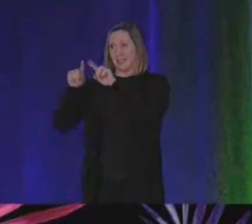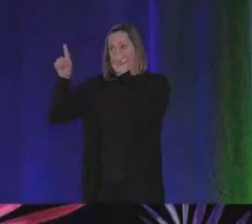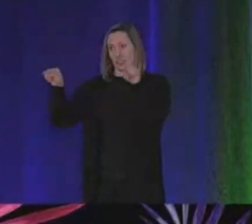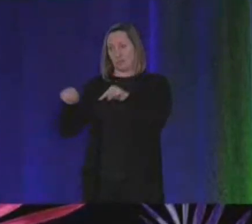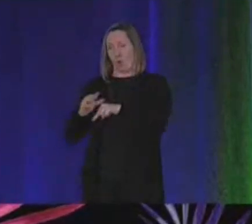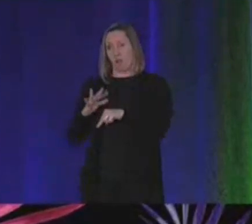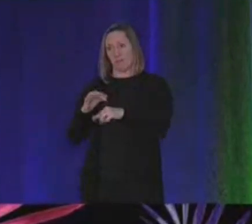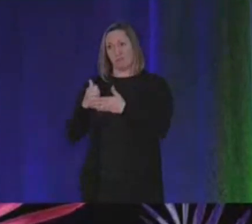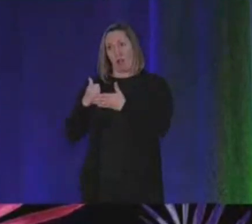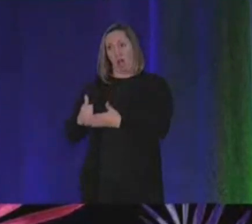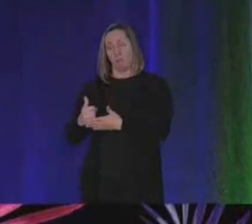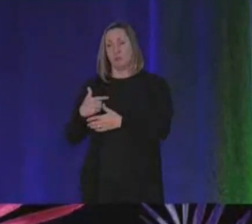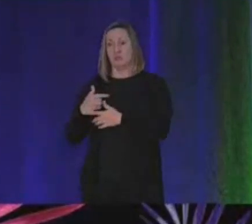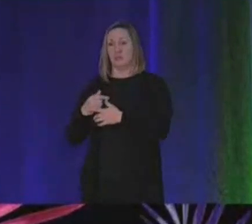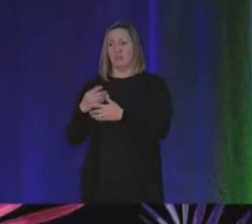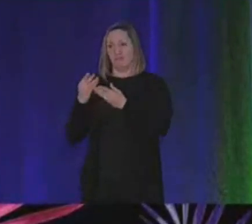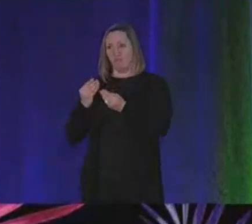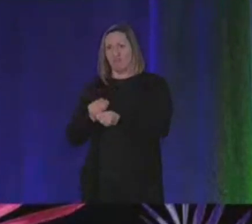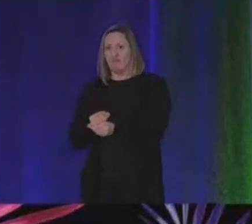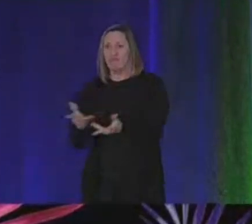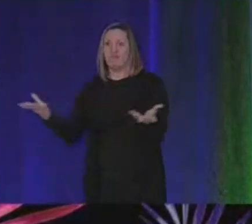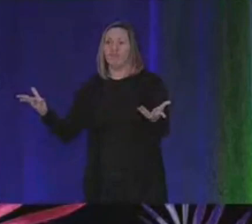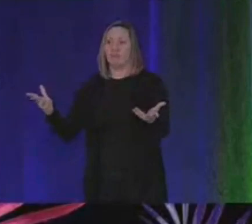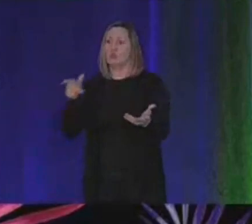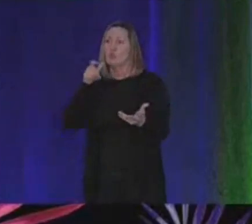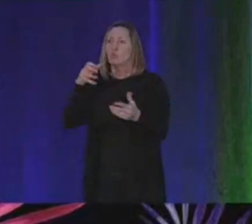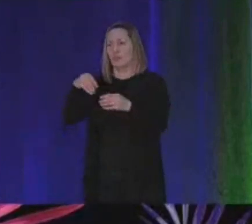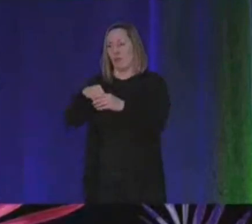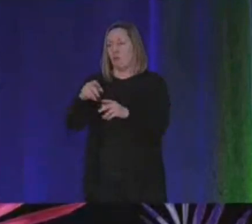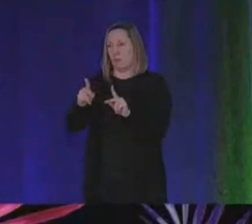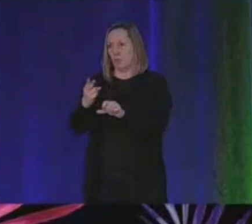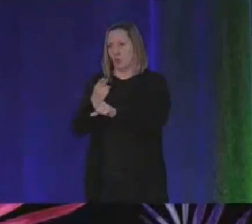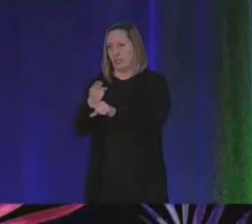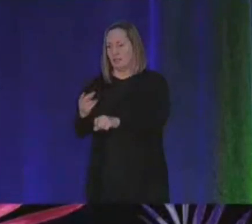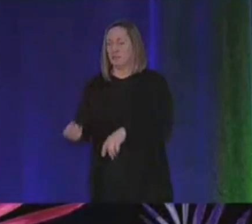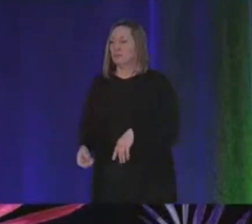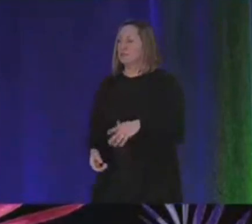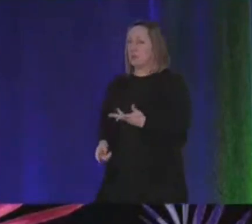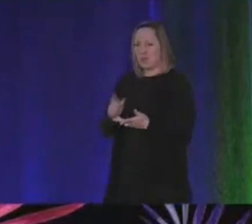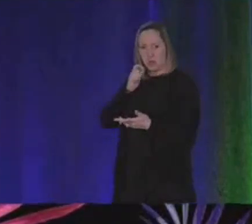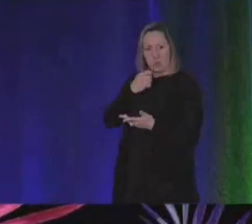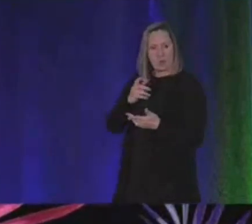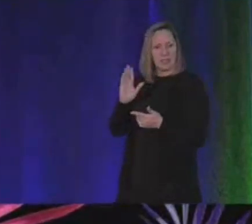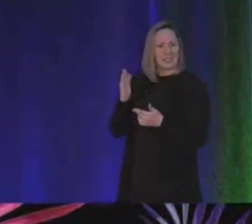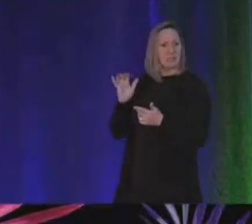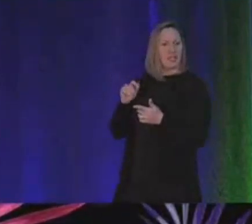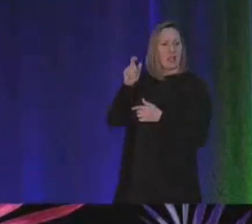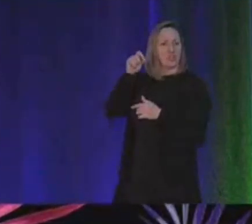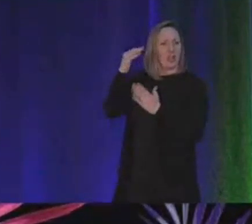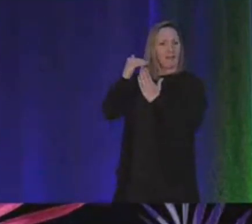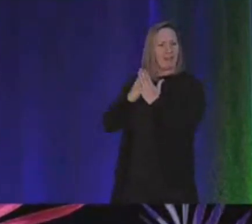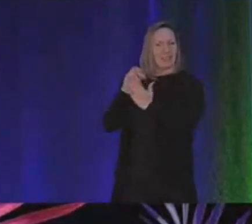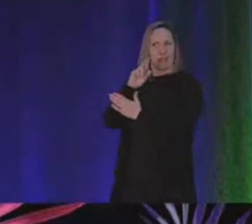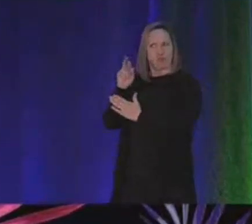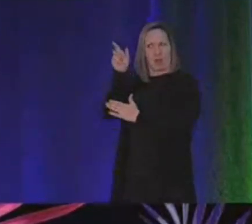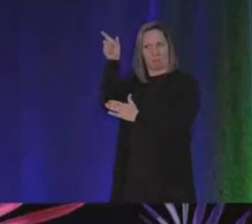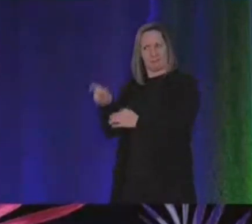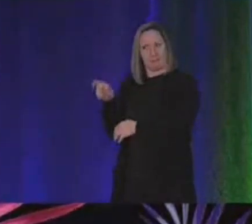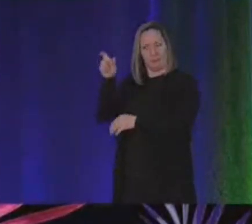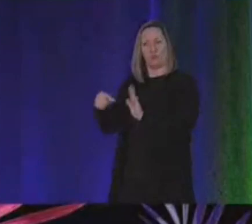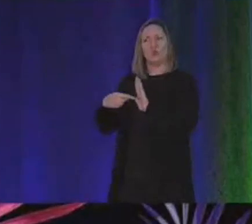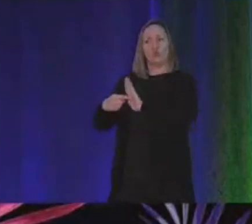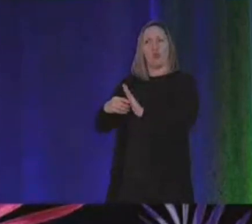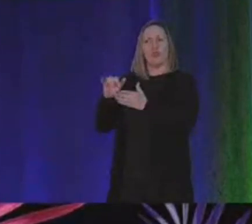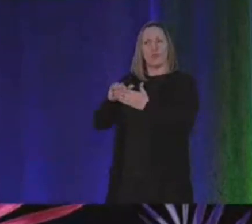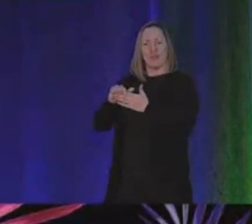to communicate this information to the stakeholders. Cool. So it looks like there's a little checklist here on the right-hand side, right, to show you that all the